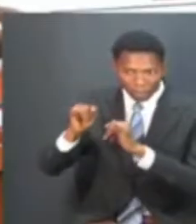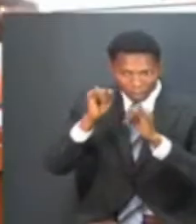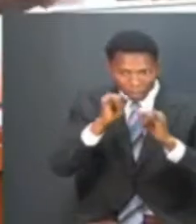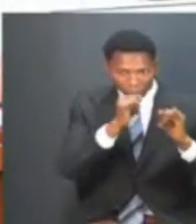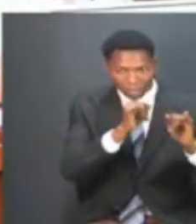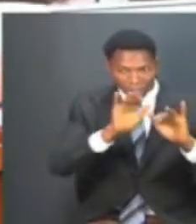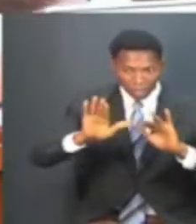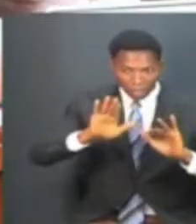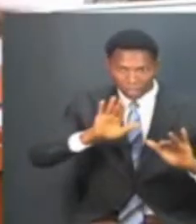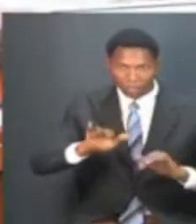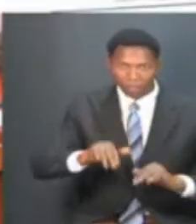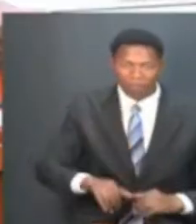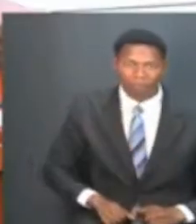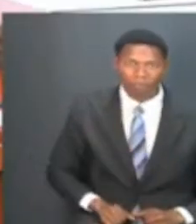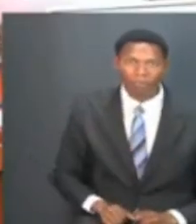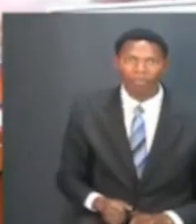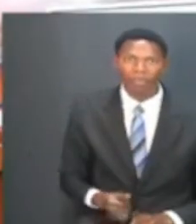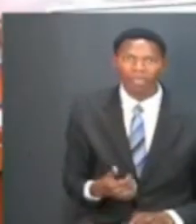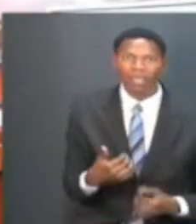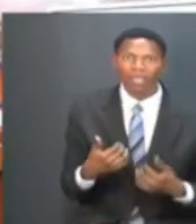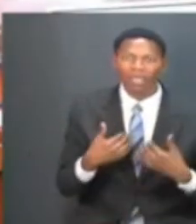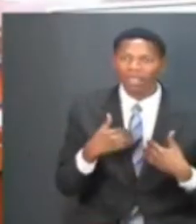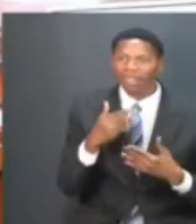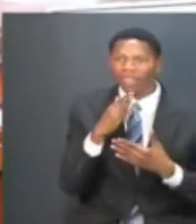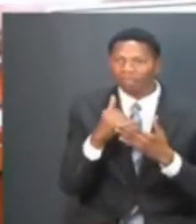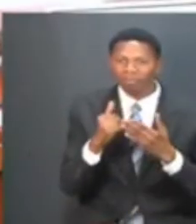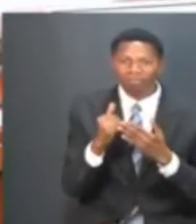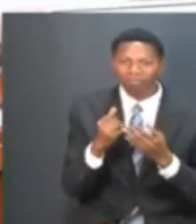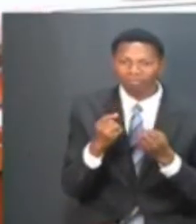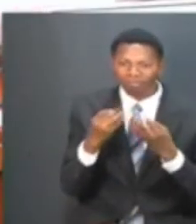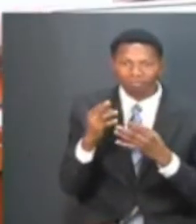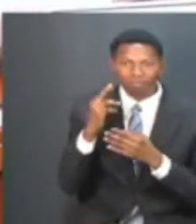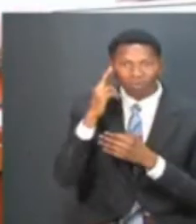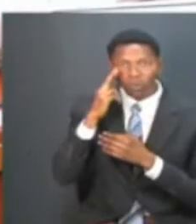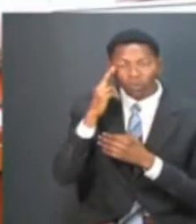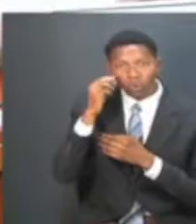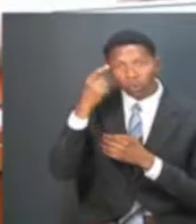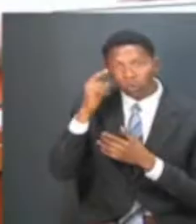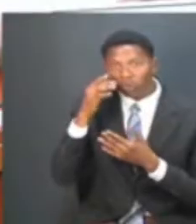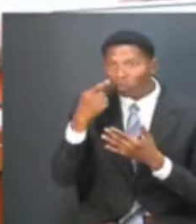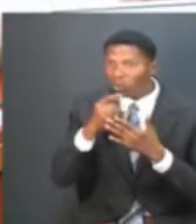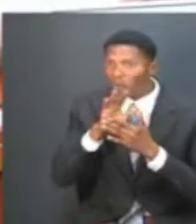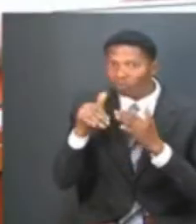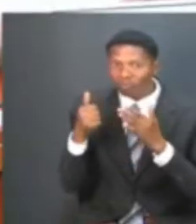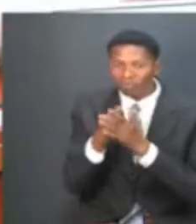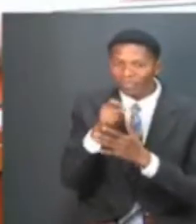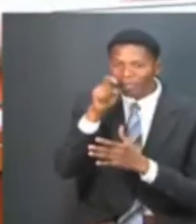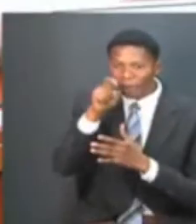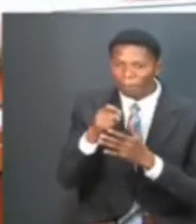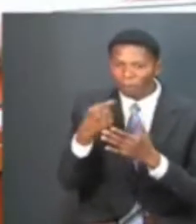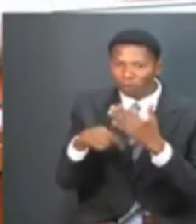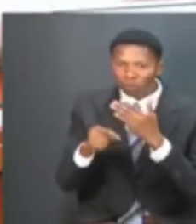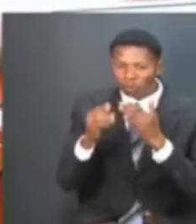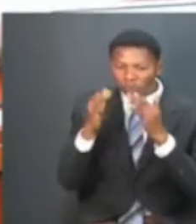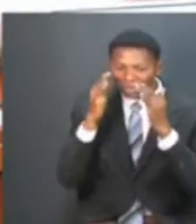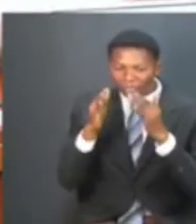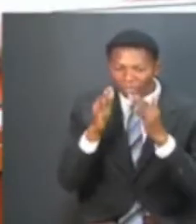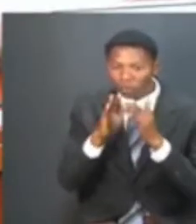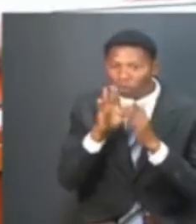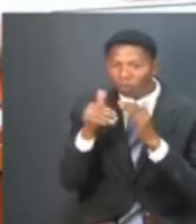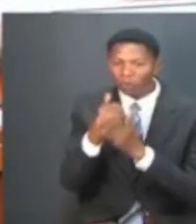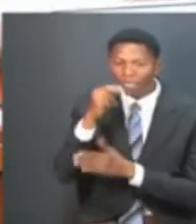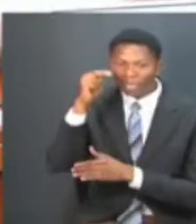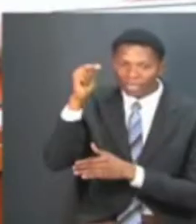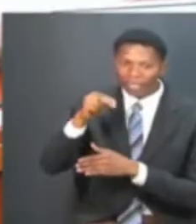Mr. Speaker, there are a number of compelling reasons for the above proposition to be accorded the needed national